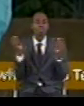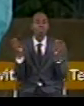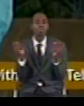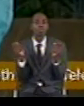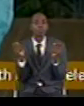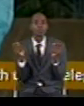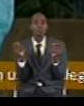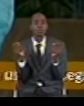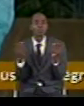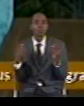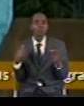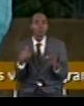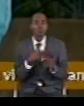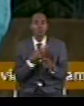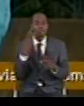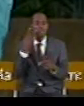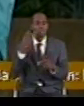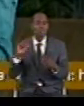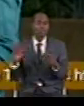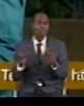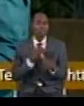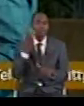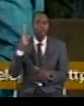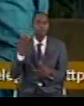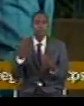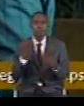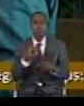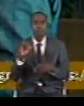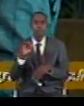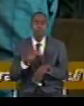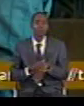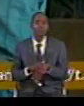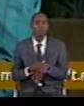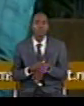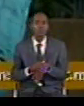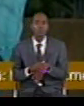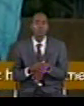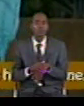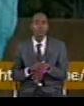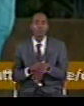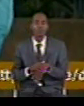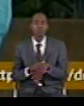where we have this first testimony coming up. Mrs. Obasoha